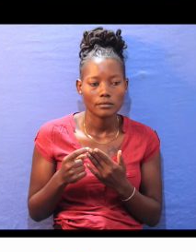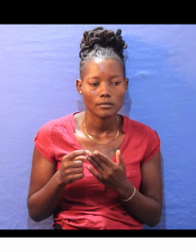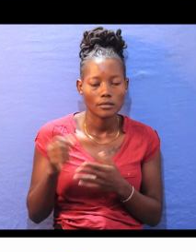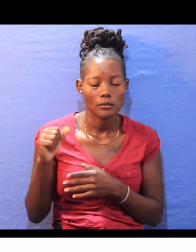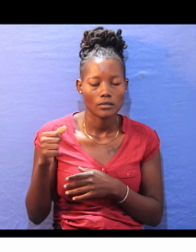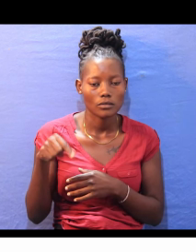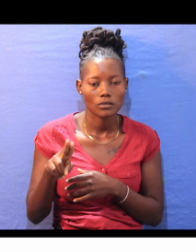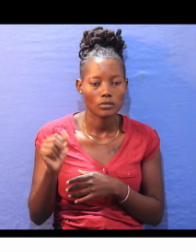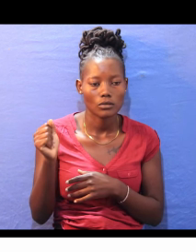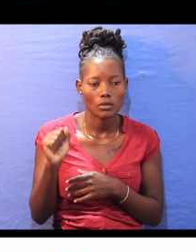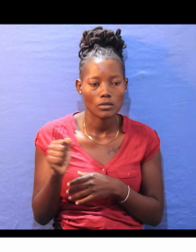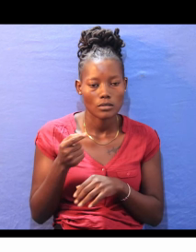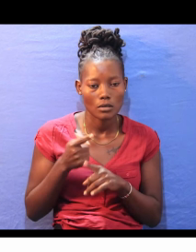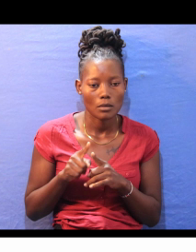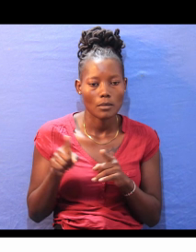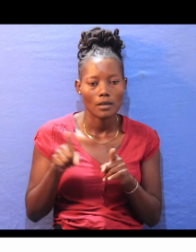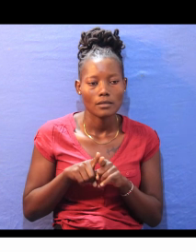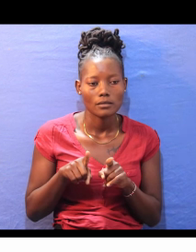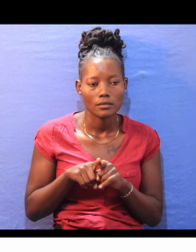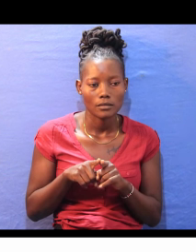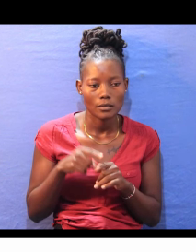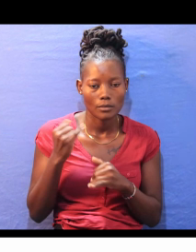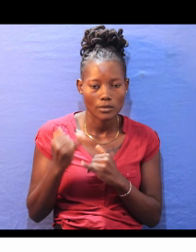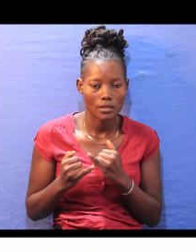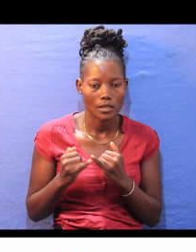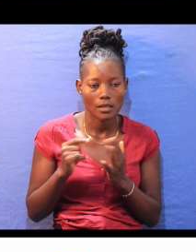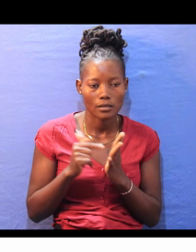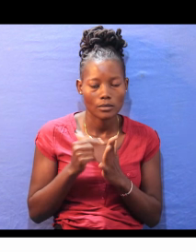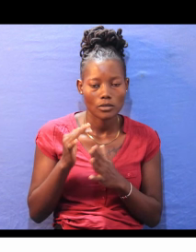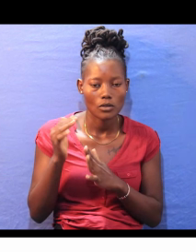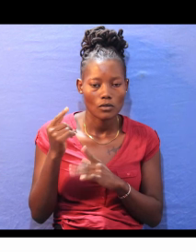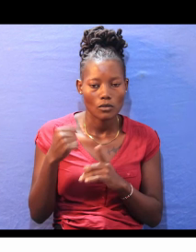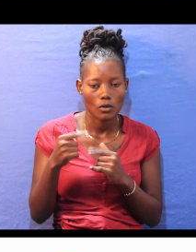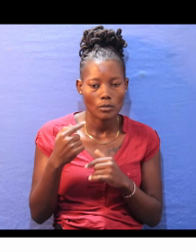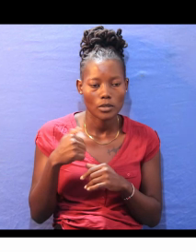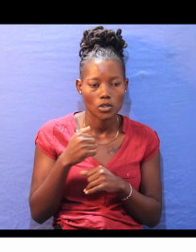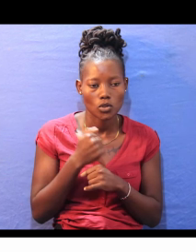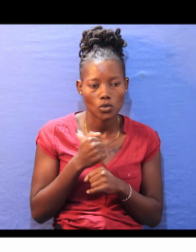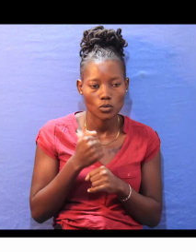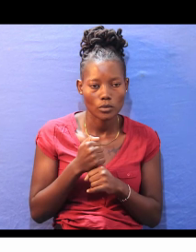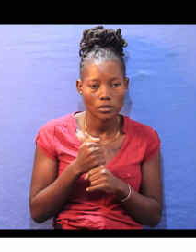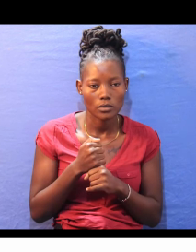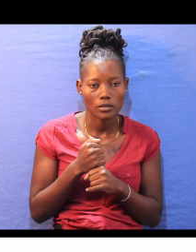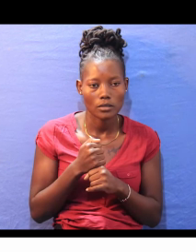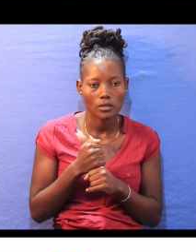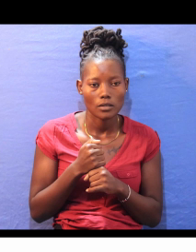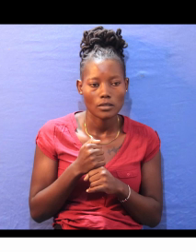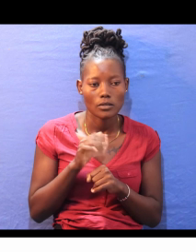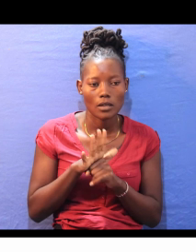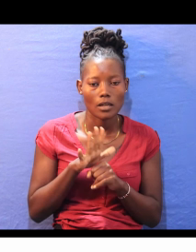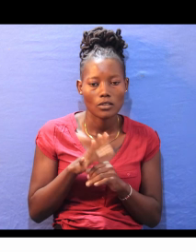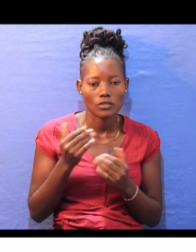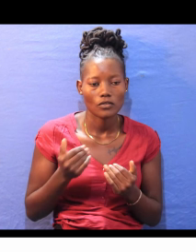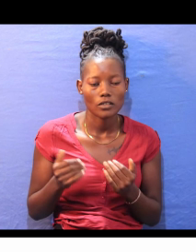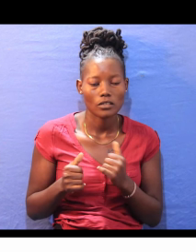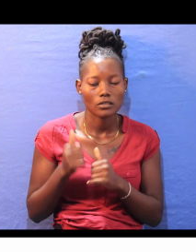squats. But even up to that very last point of competition, we are doing unweighted